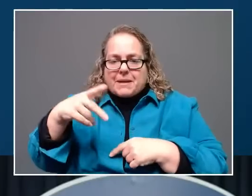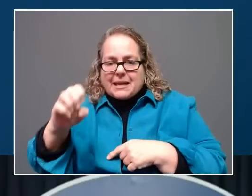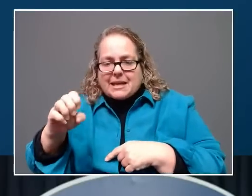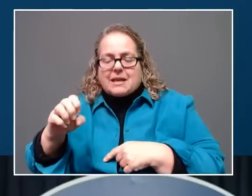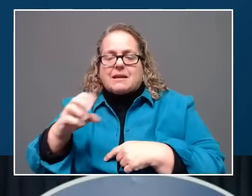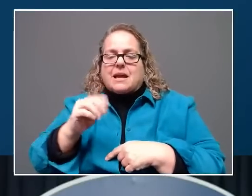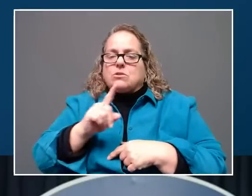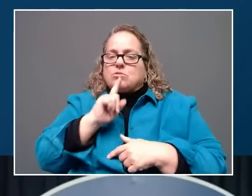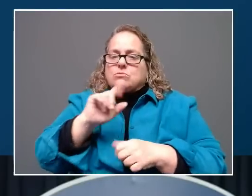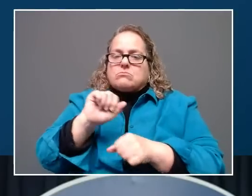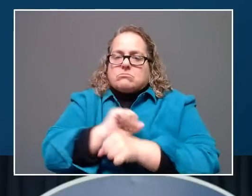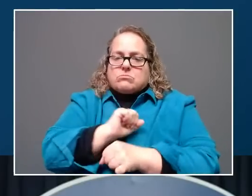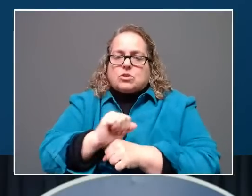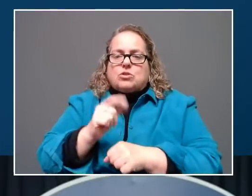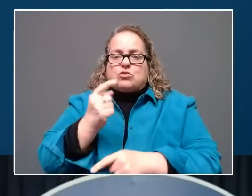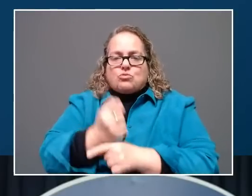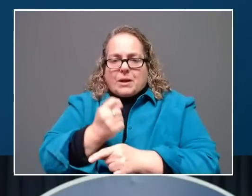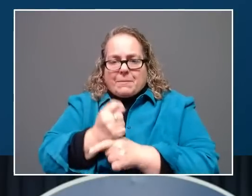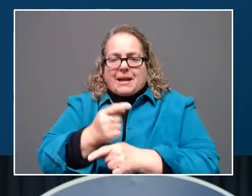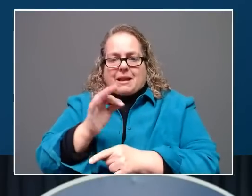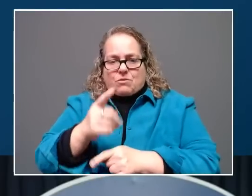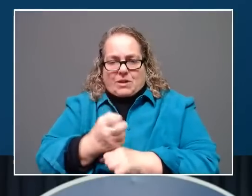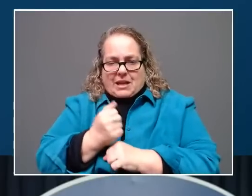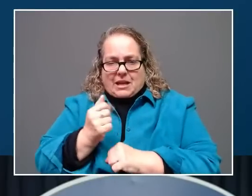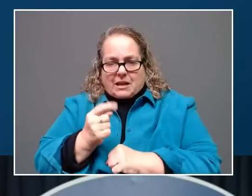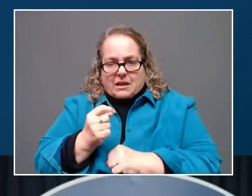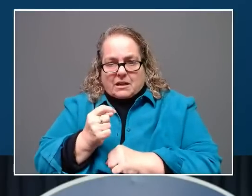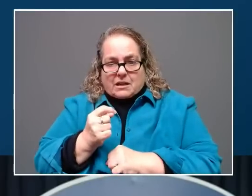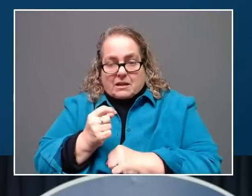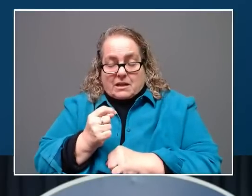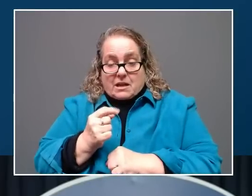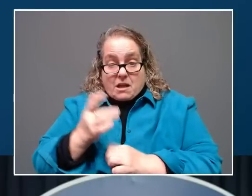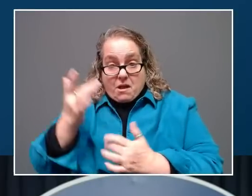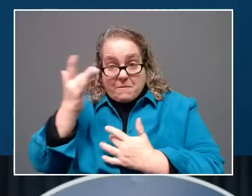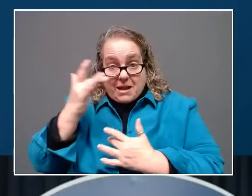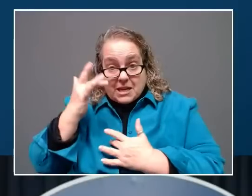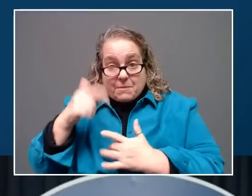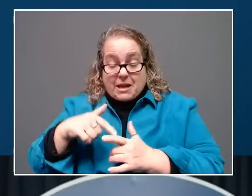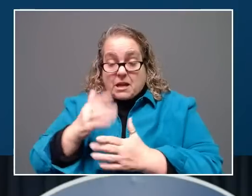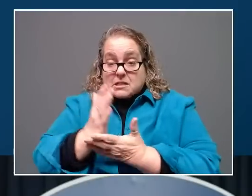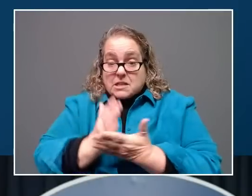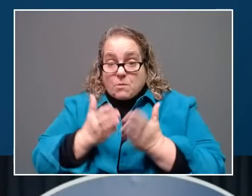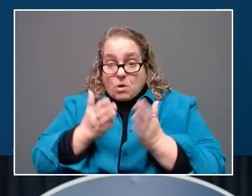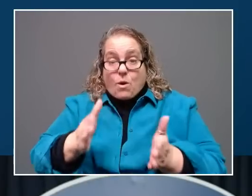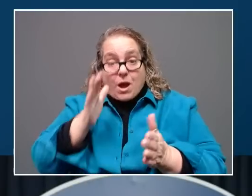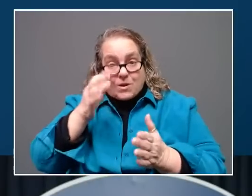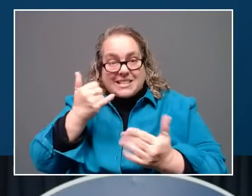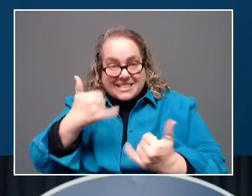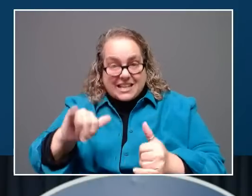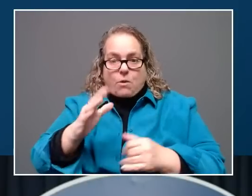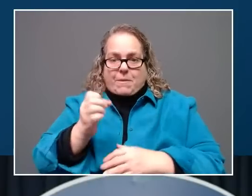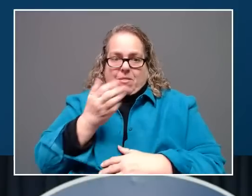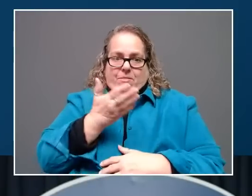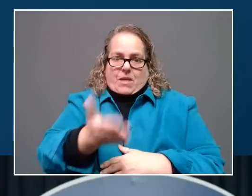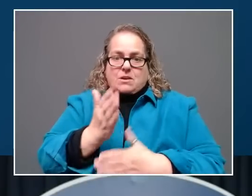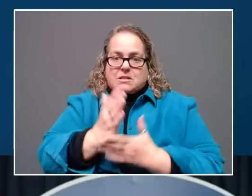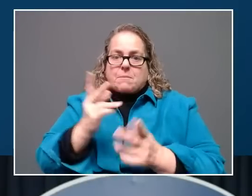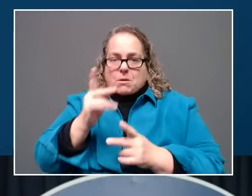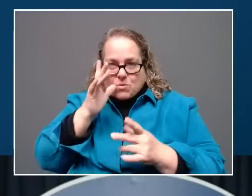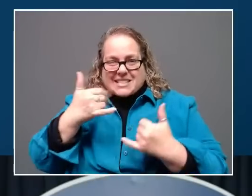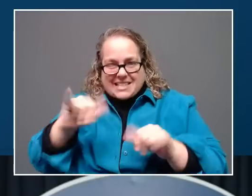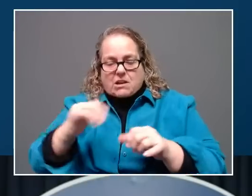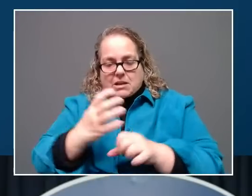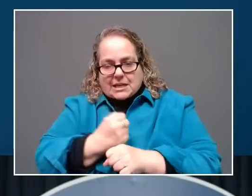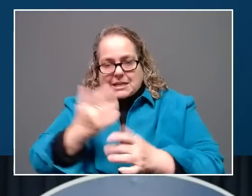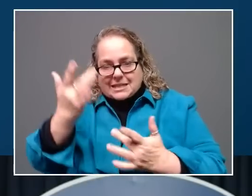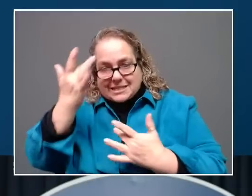you get it. Given that the pandemic in some form is still going to be around and some people are going to keep getting sick from it, it would make